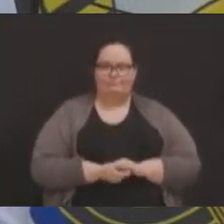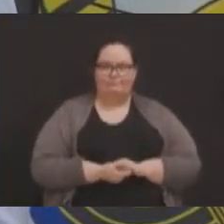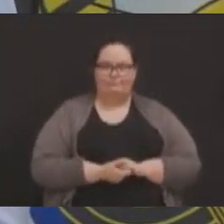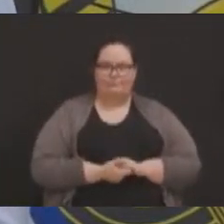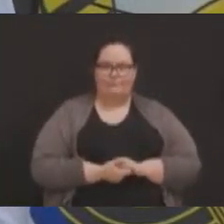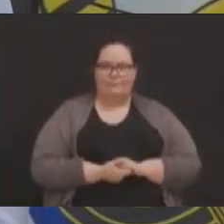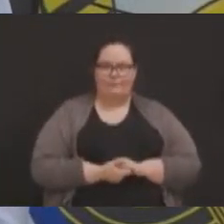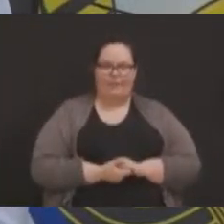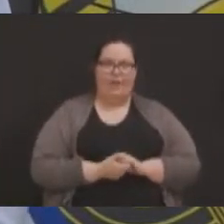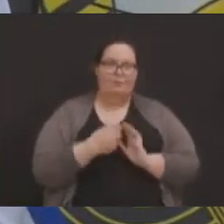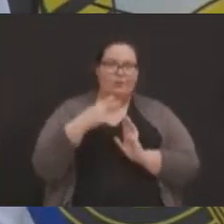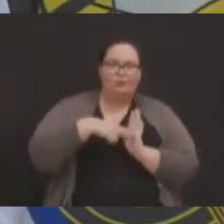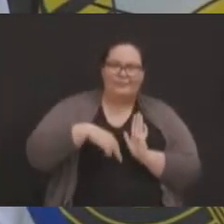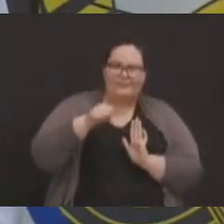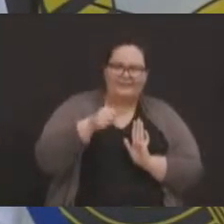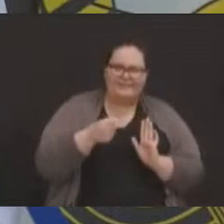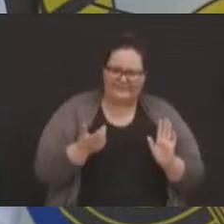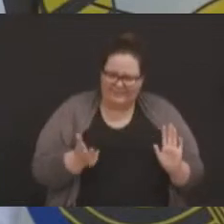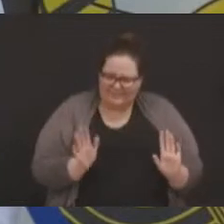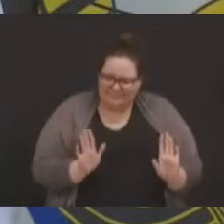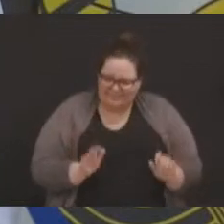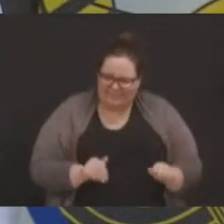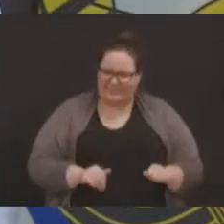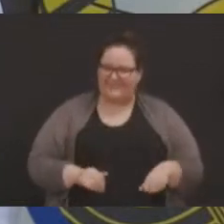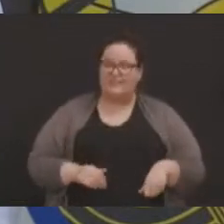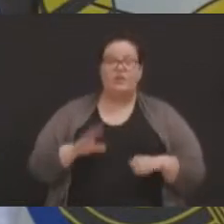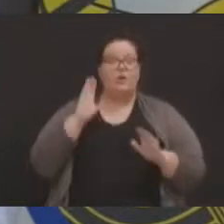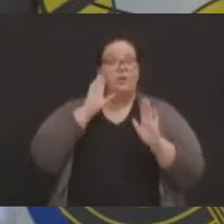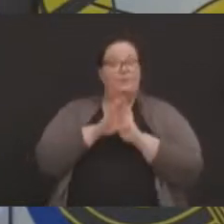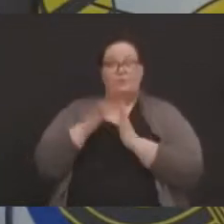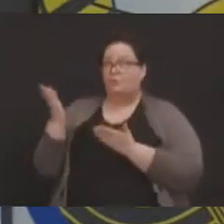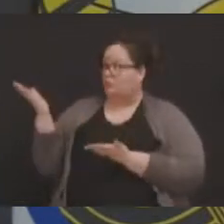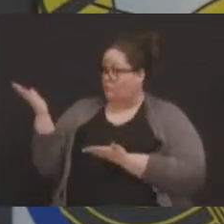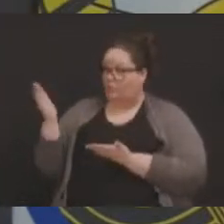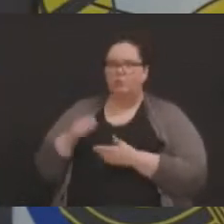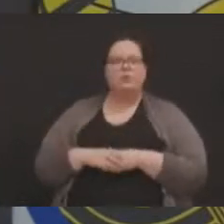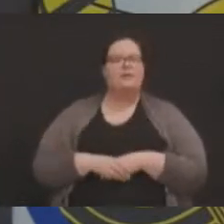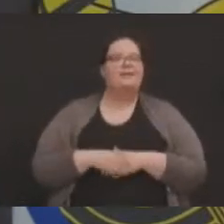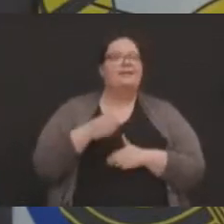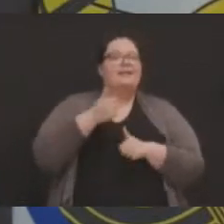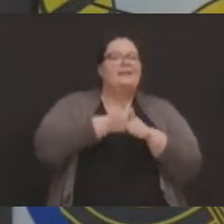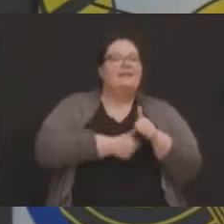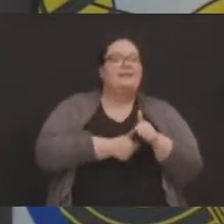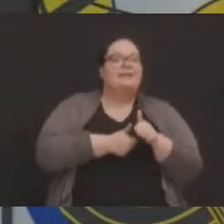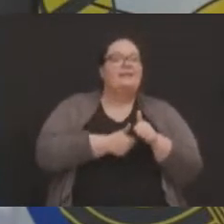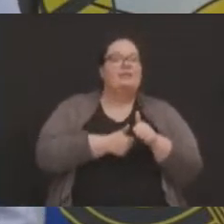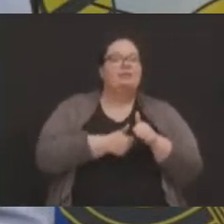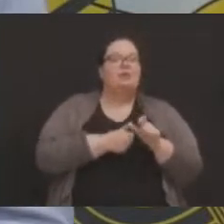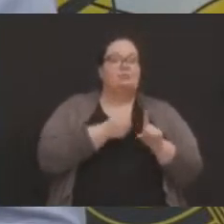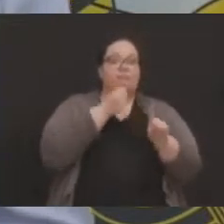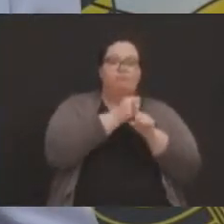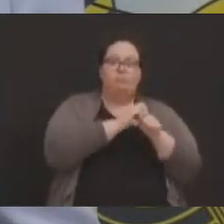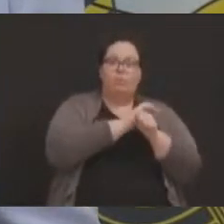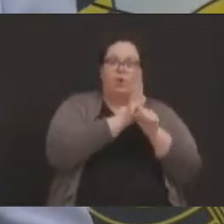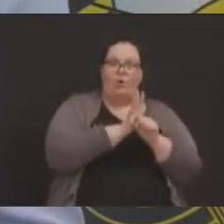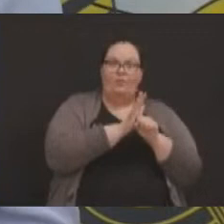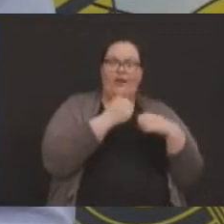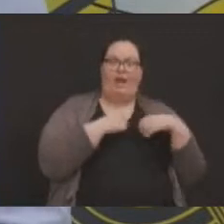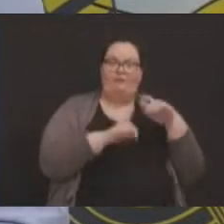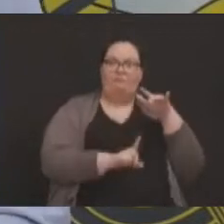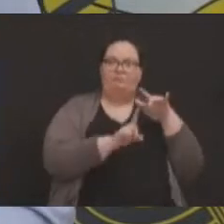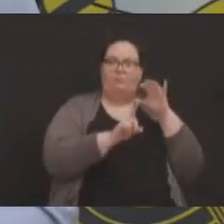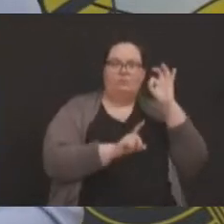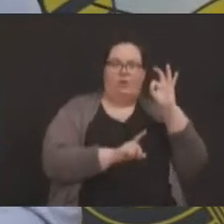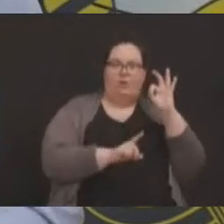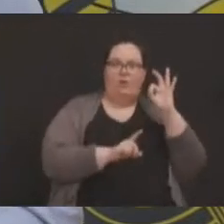between the dots show contacts between cases, and that is the work that the contact tracers do. Shout out to the contact tracers. Many of these